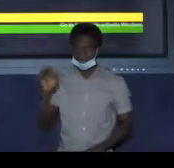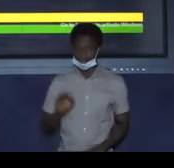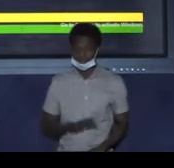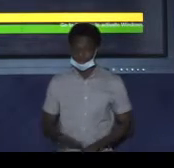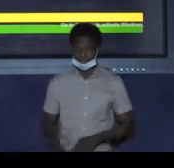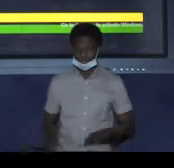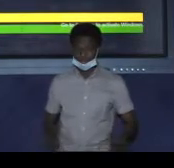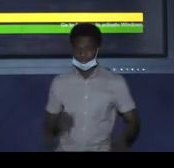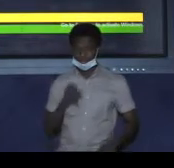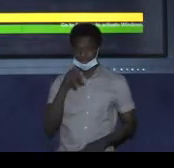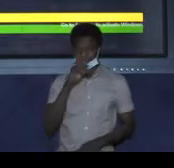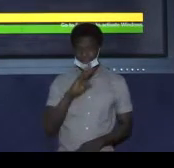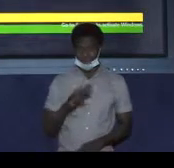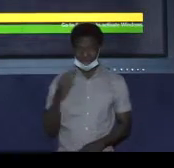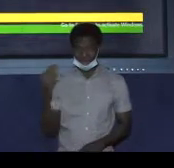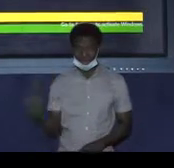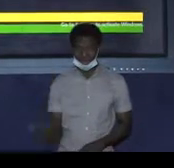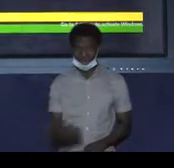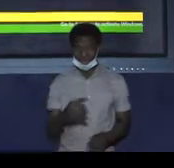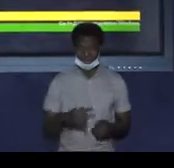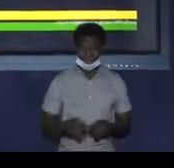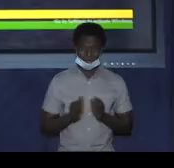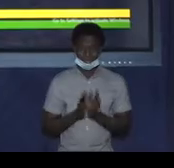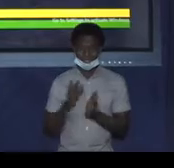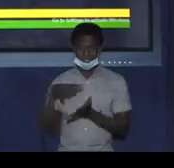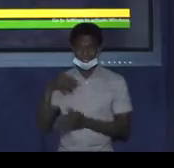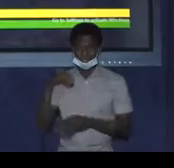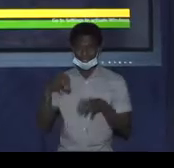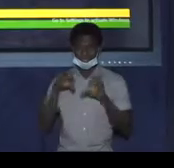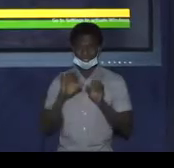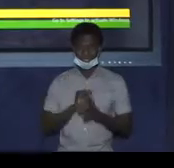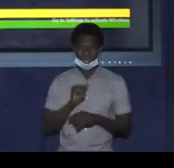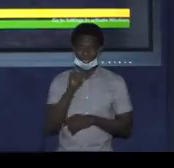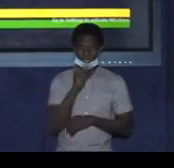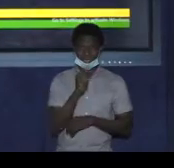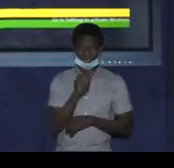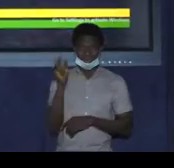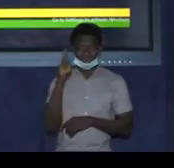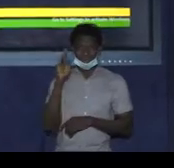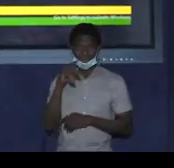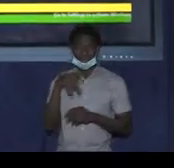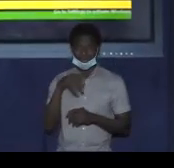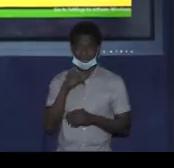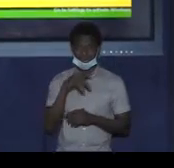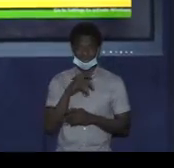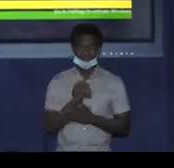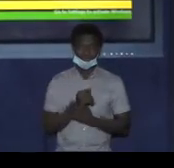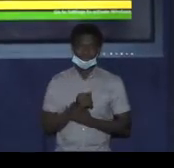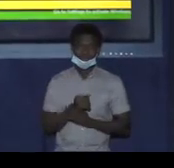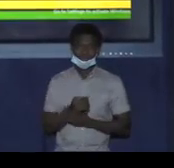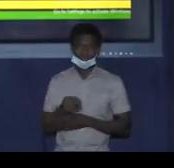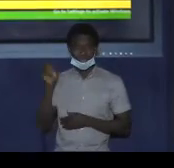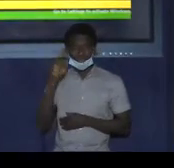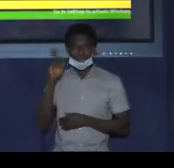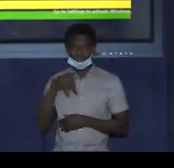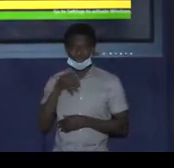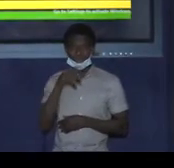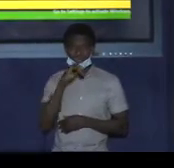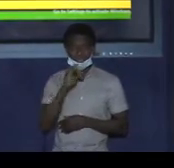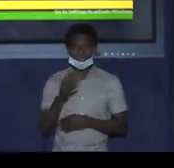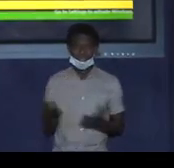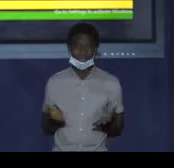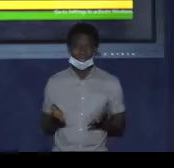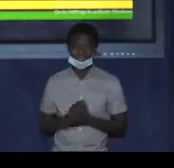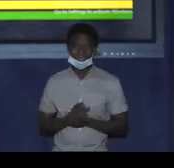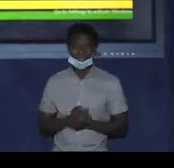Hello, puppies. You are welcome to general studies class. I am Uncle Popo. Uncle Popo is